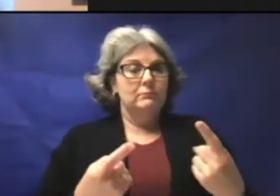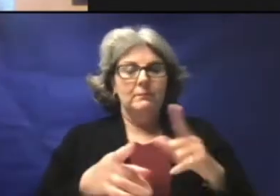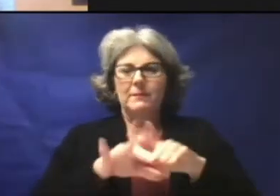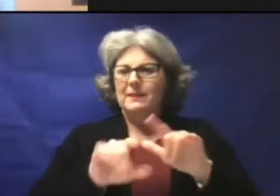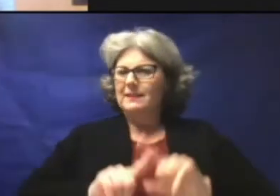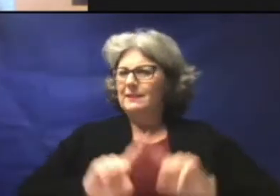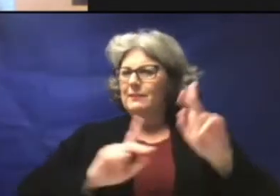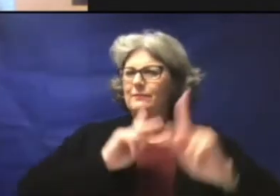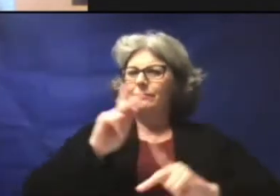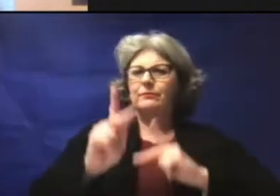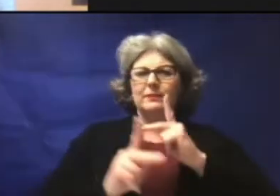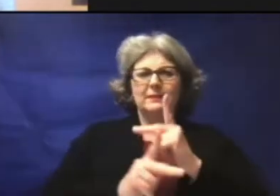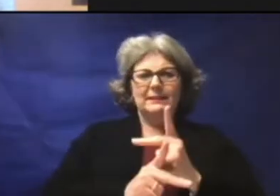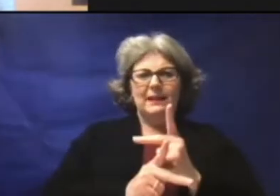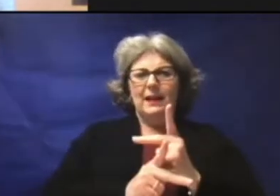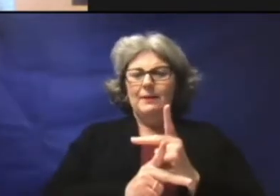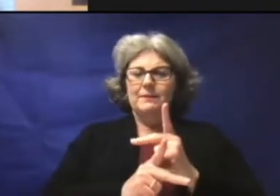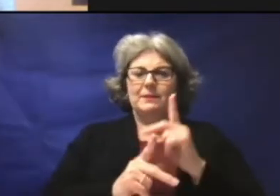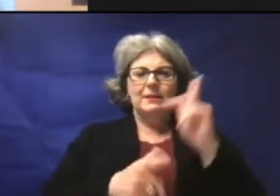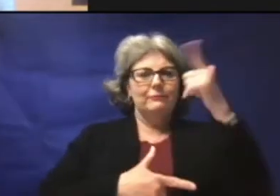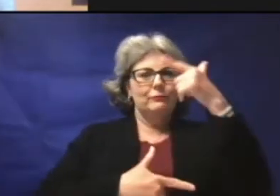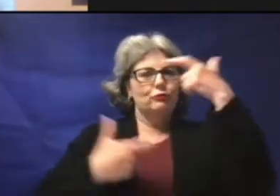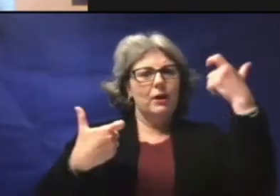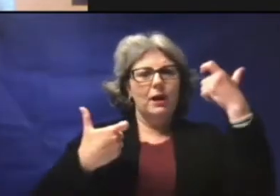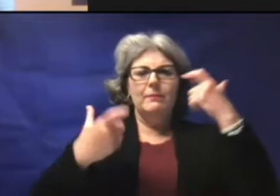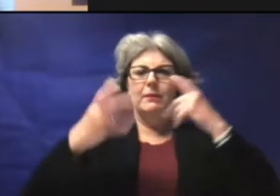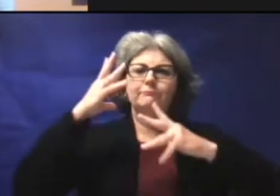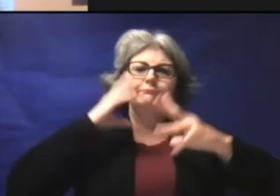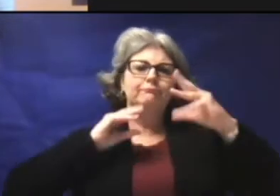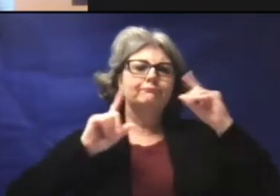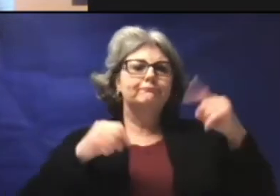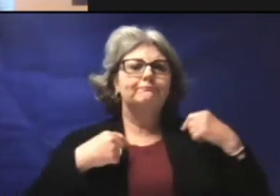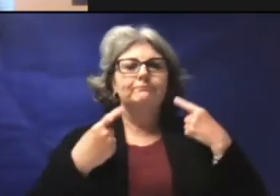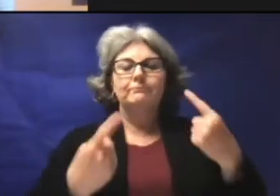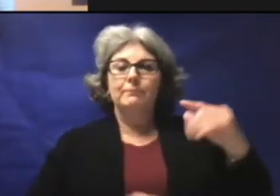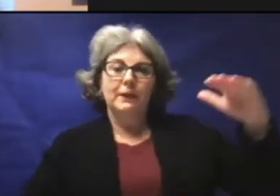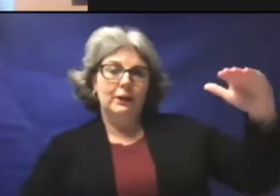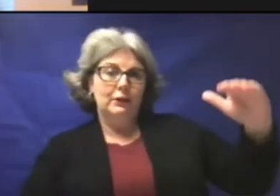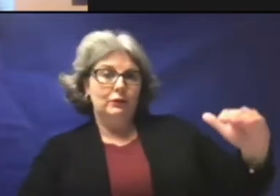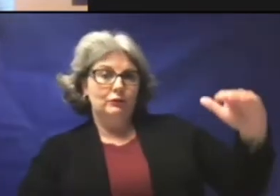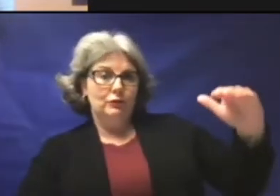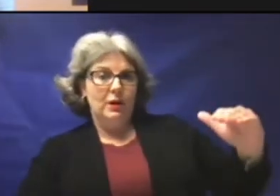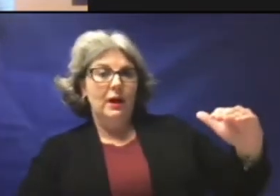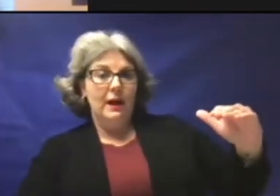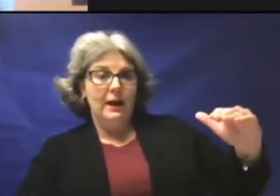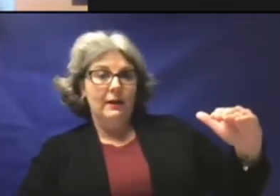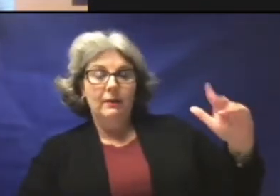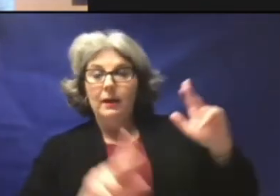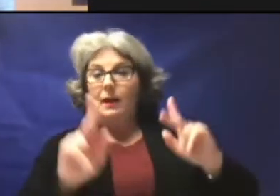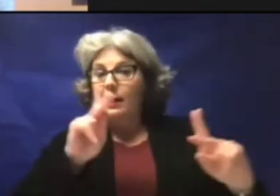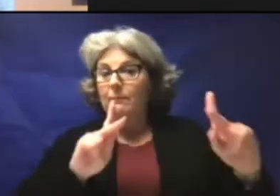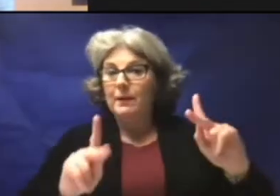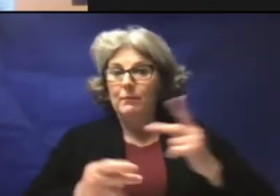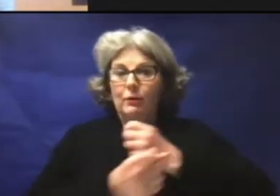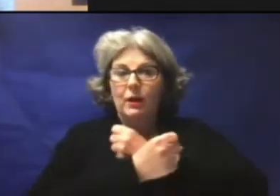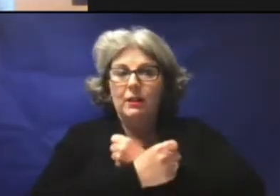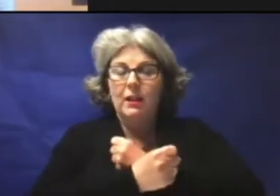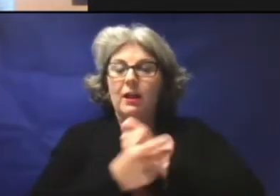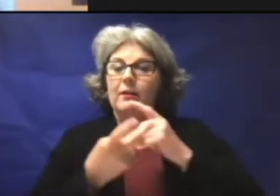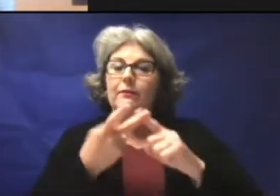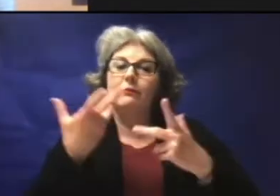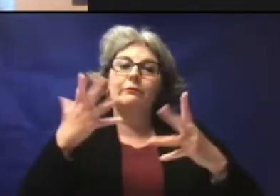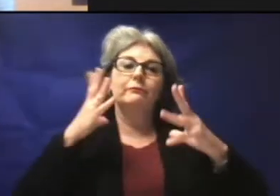different kinds of trauma that comes from being the child of, people who I love, who have